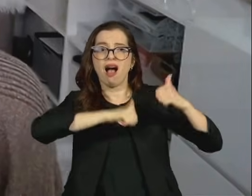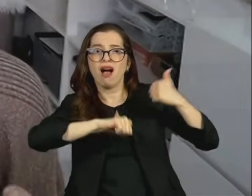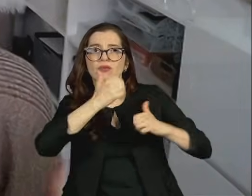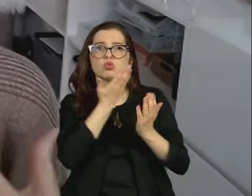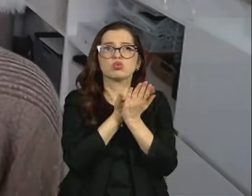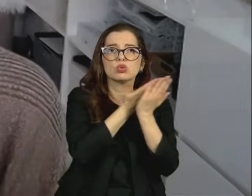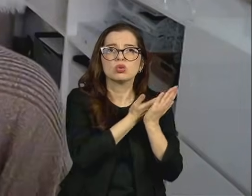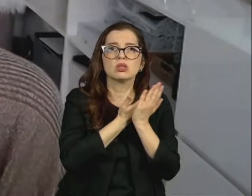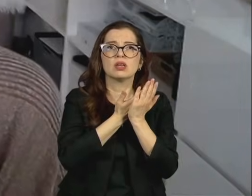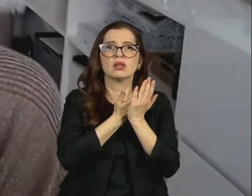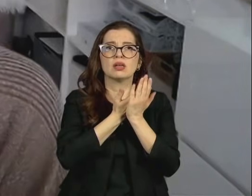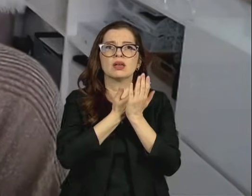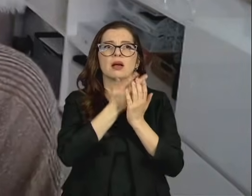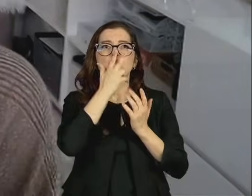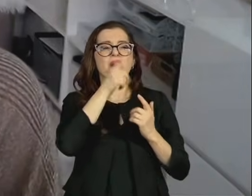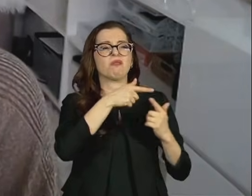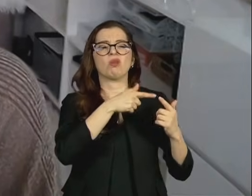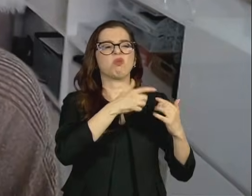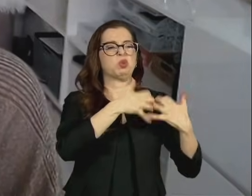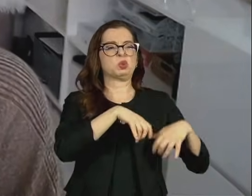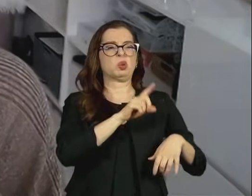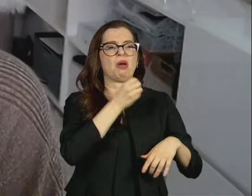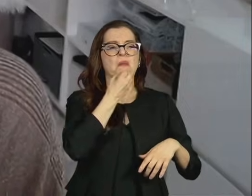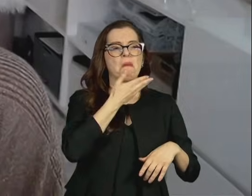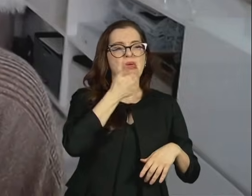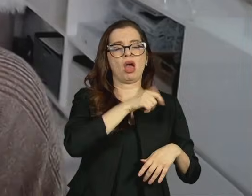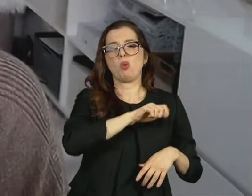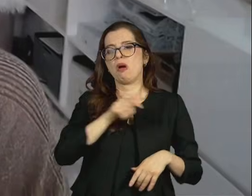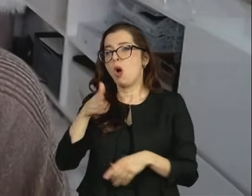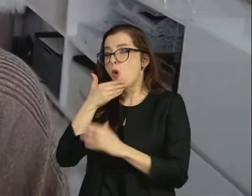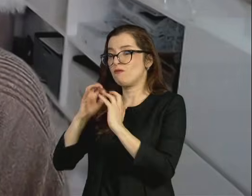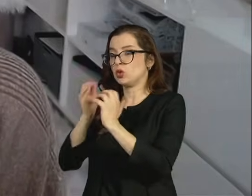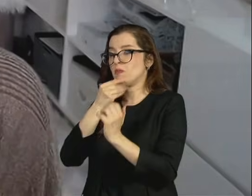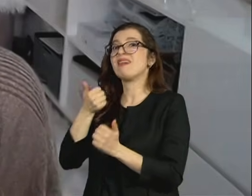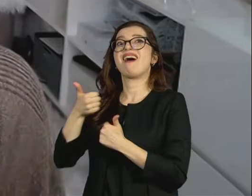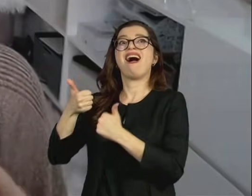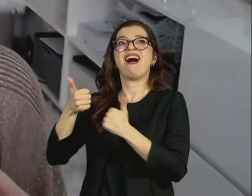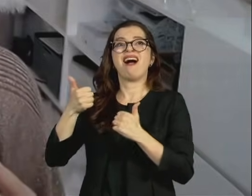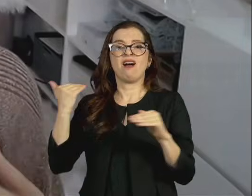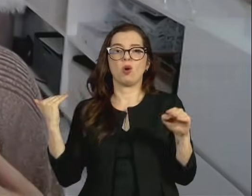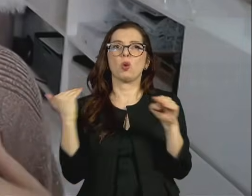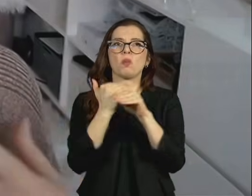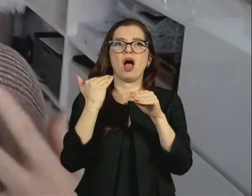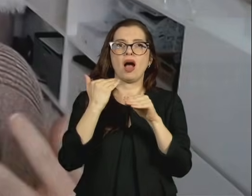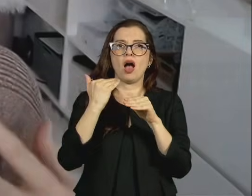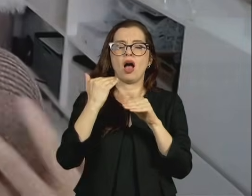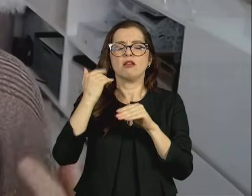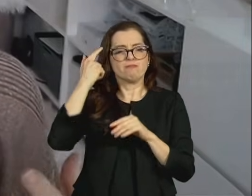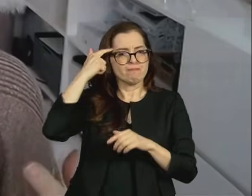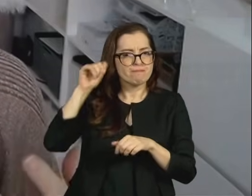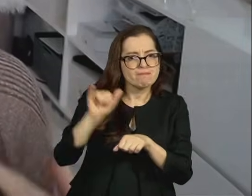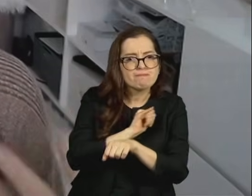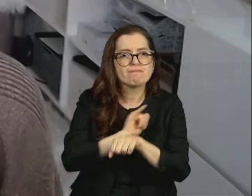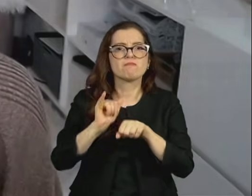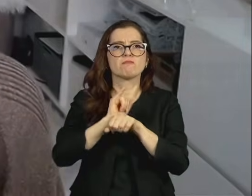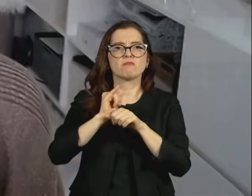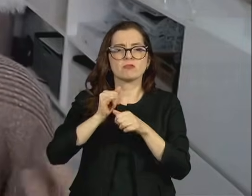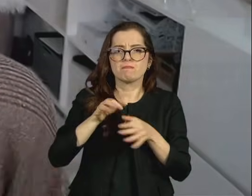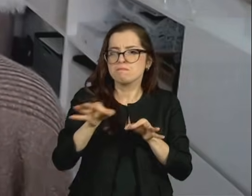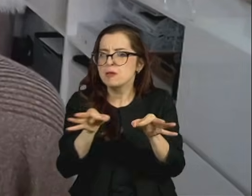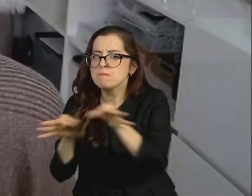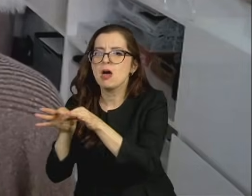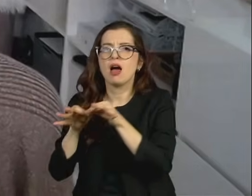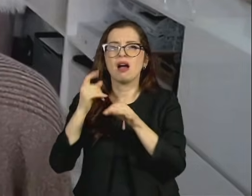studied as not being as functional as a man's brain, as being not as